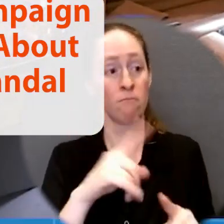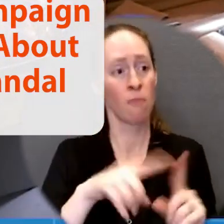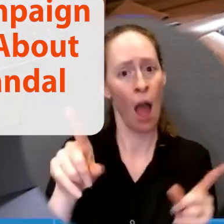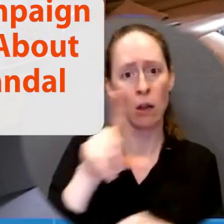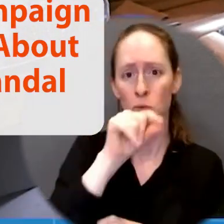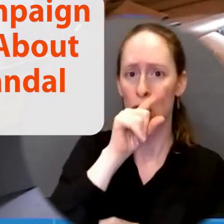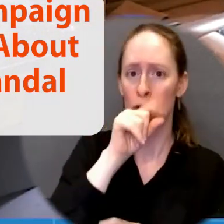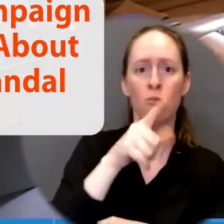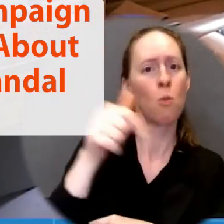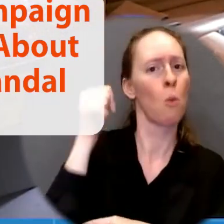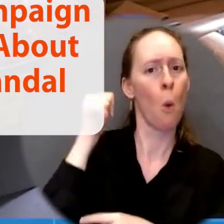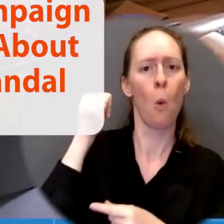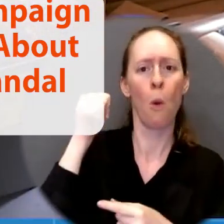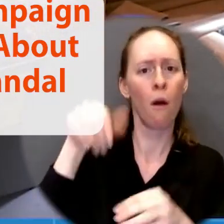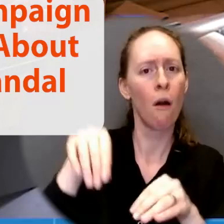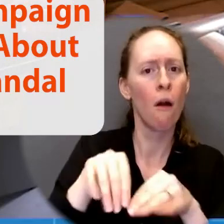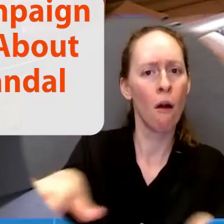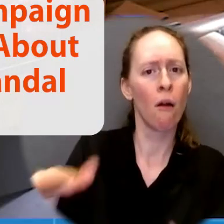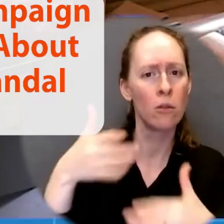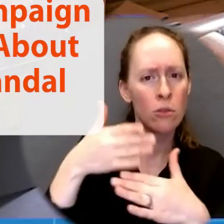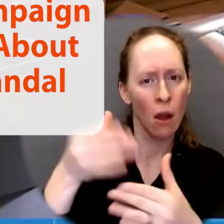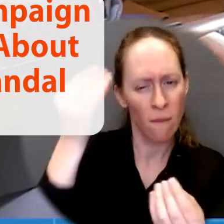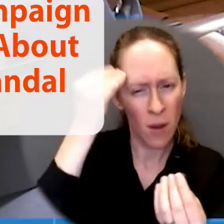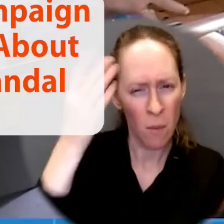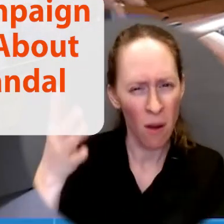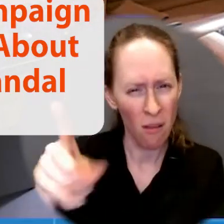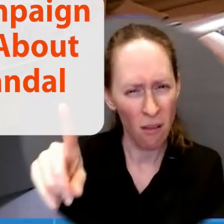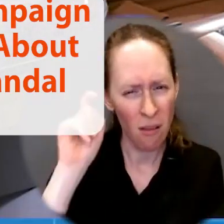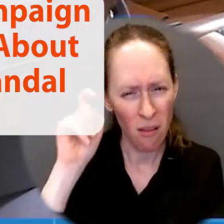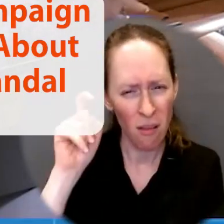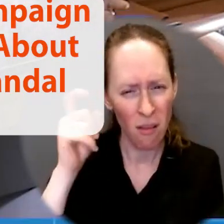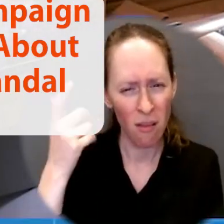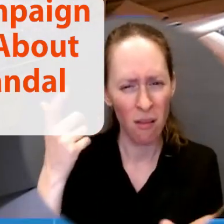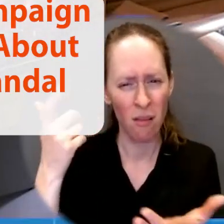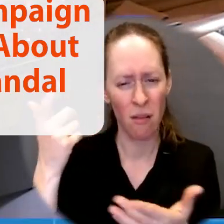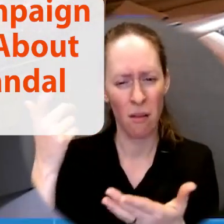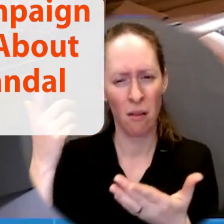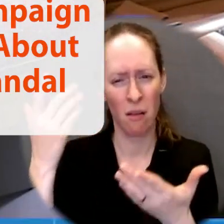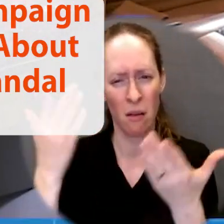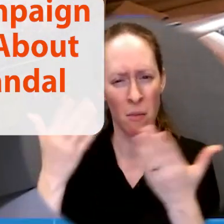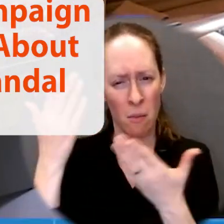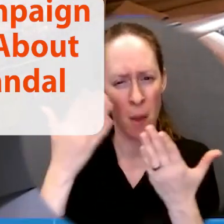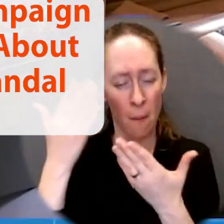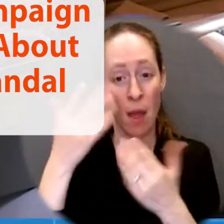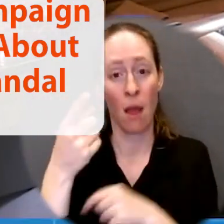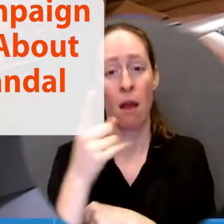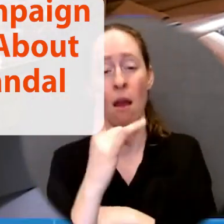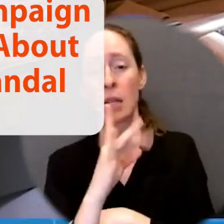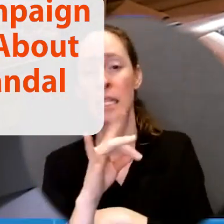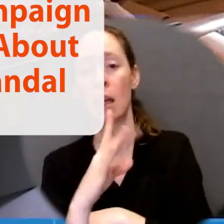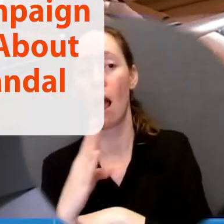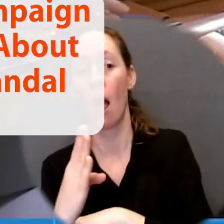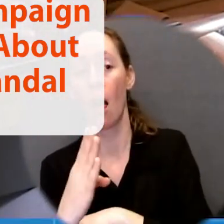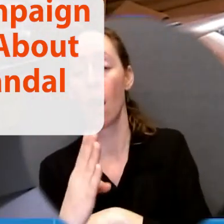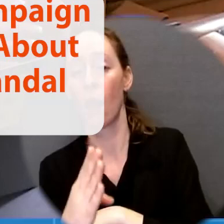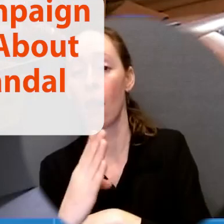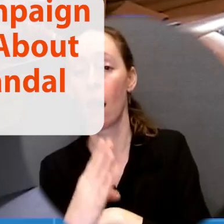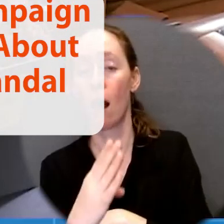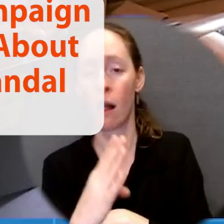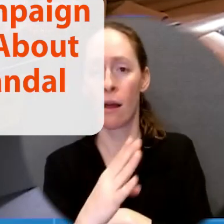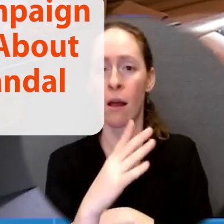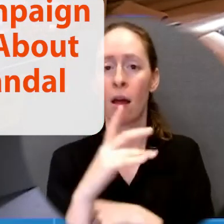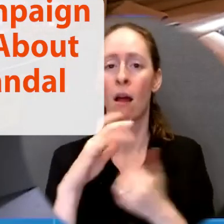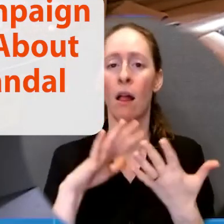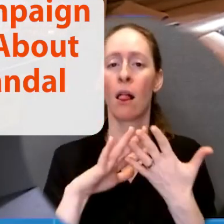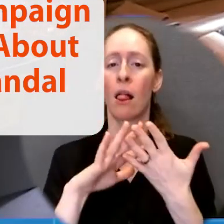by someone around the president or the president's family or the campaign that this was hacked material or could have come from hacked